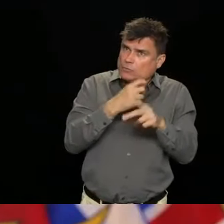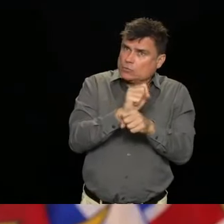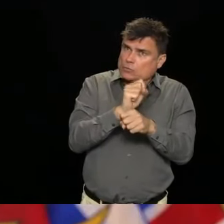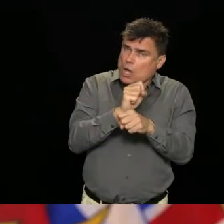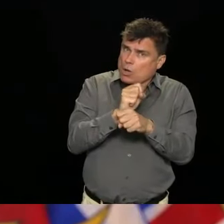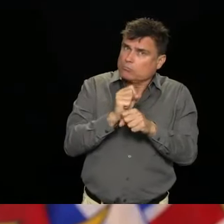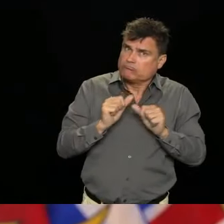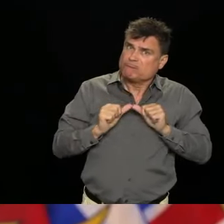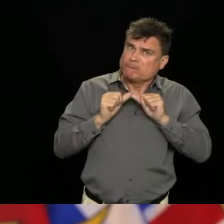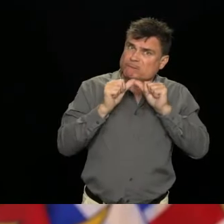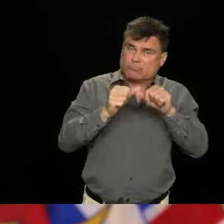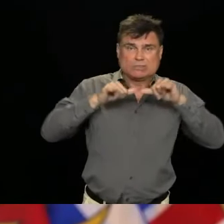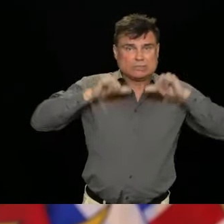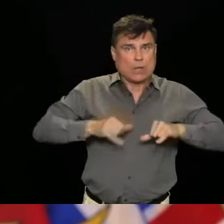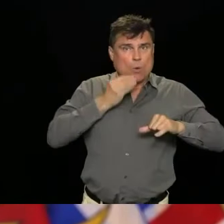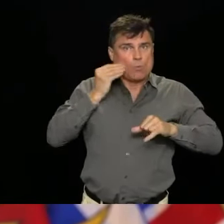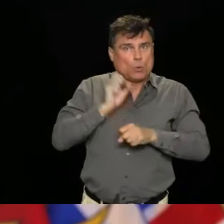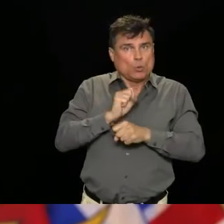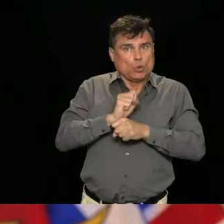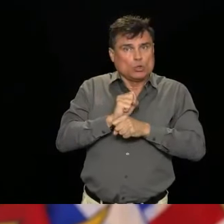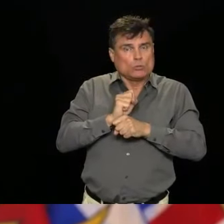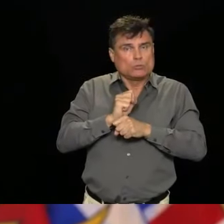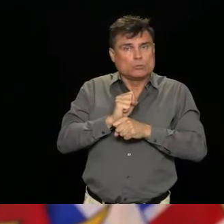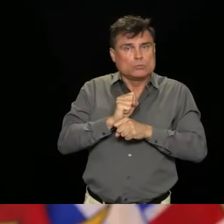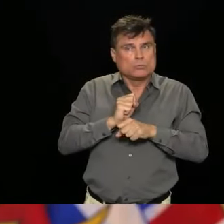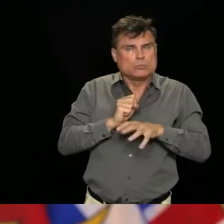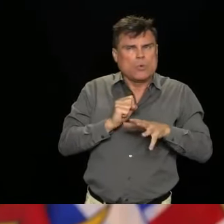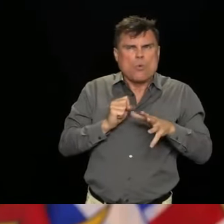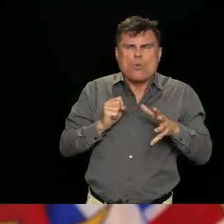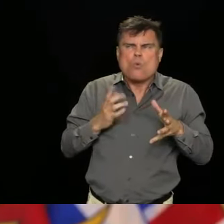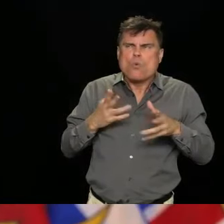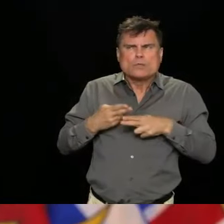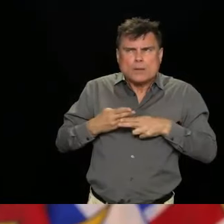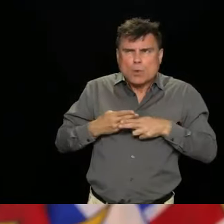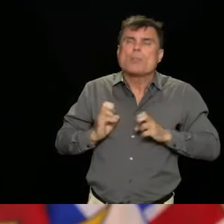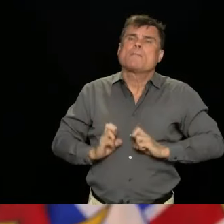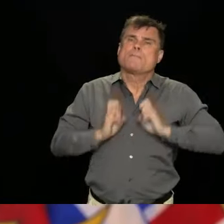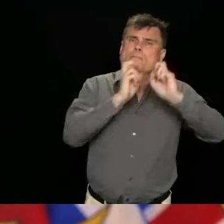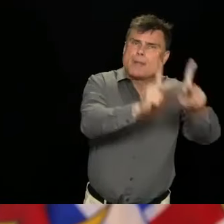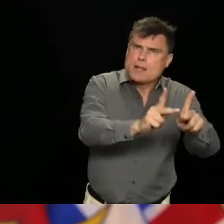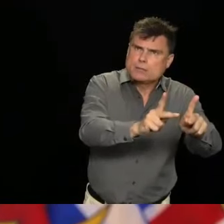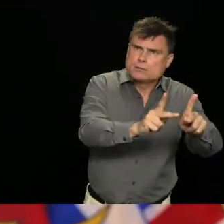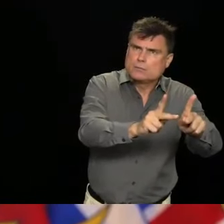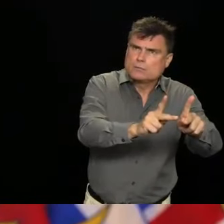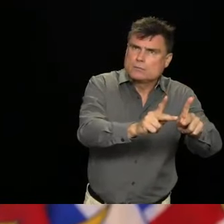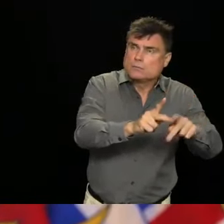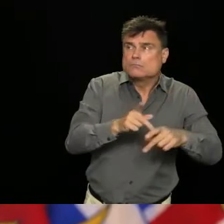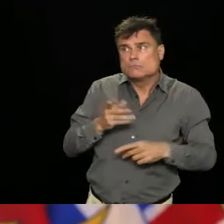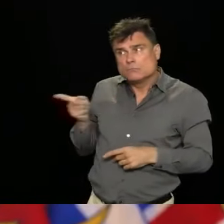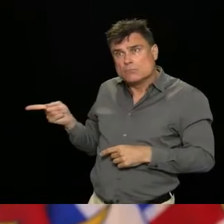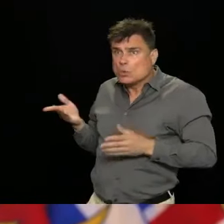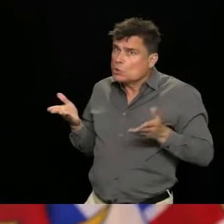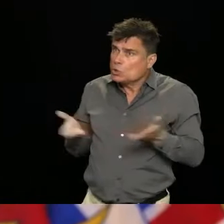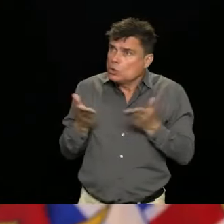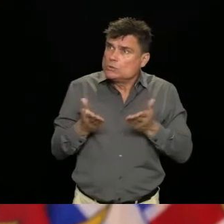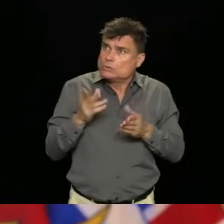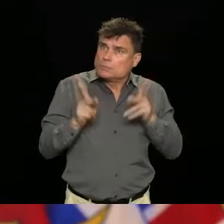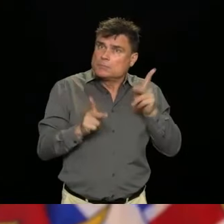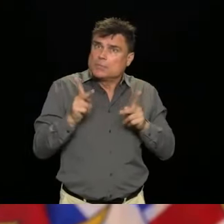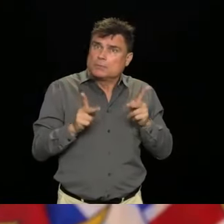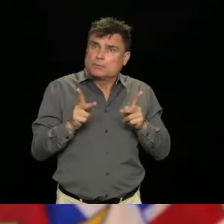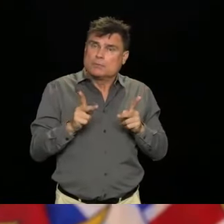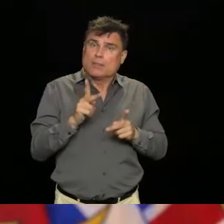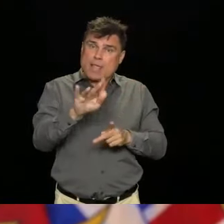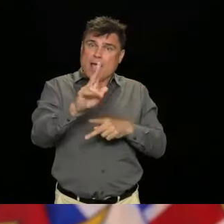in your statistics and encouragements to people to stay in those tracks or to everyone just try and go get a